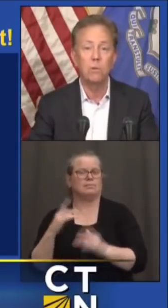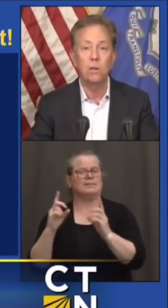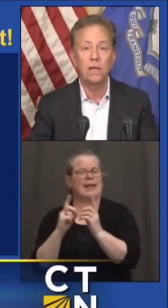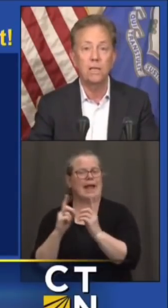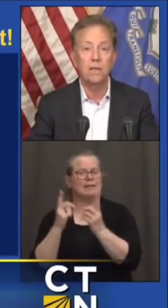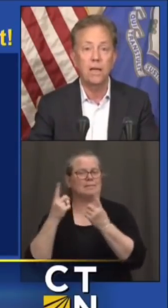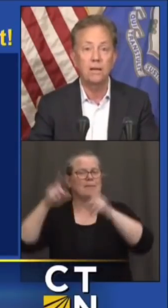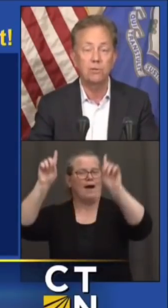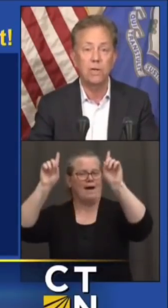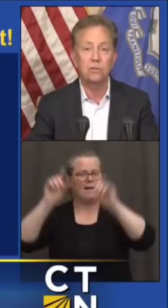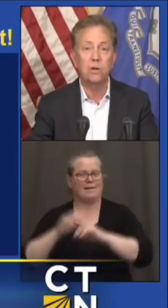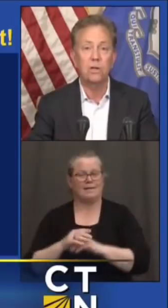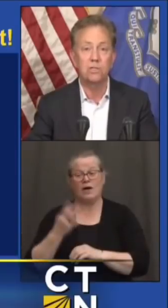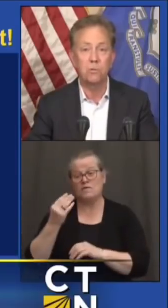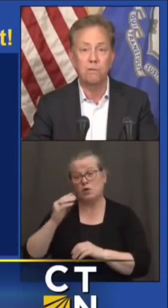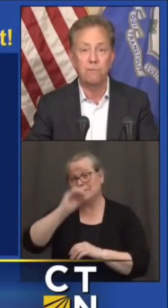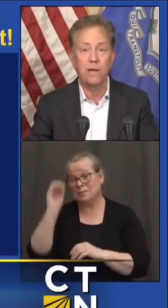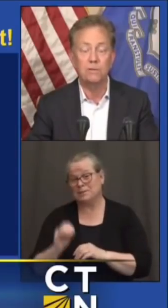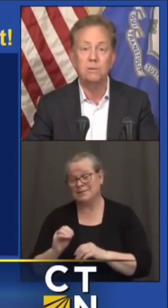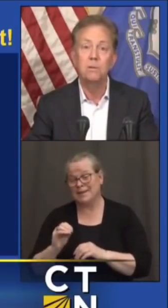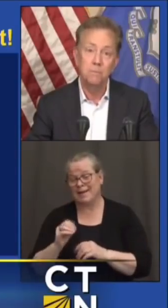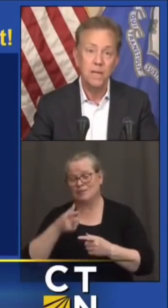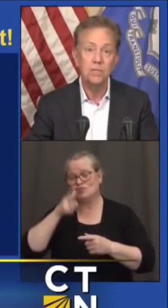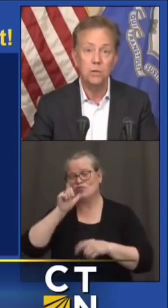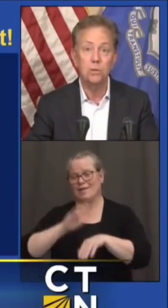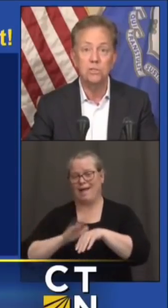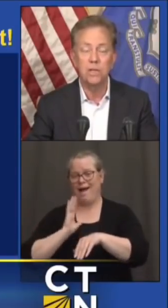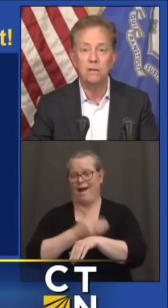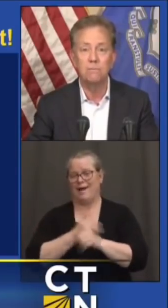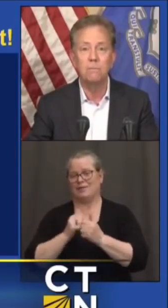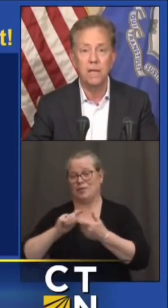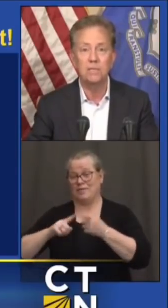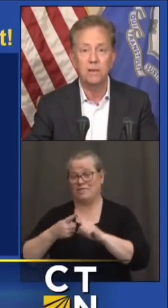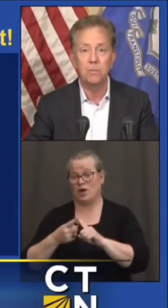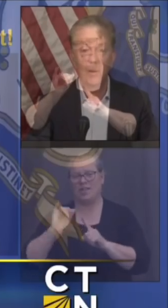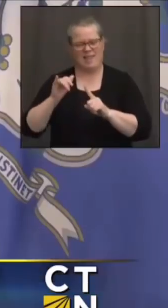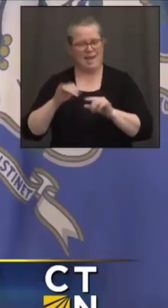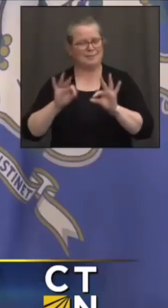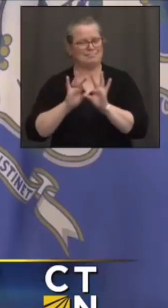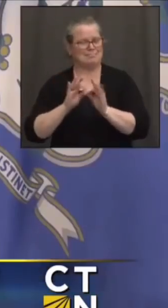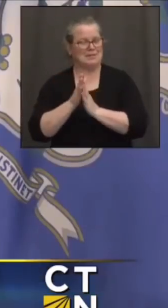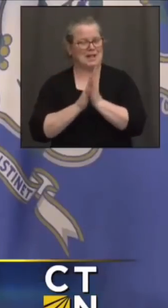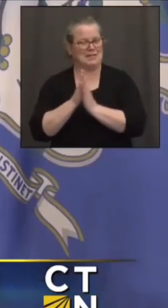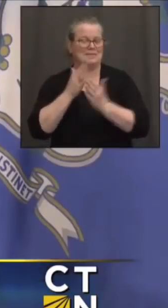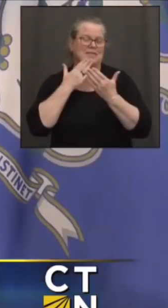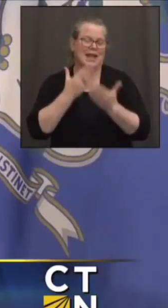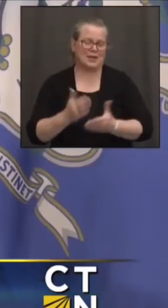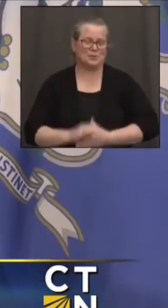14% more likely to have drinks on us with a friend. That's a good incentive. Thanks, everybody.